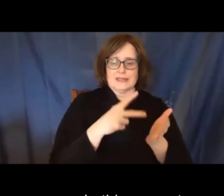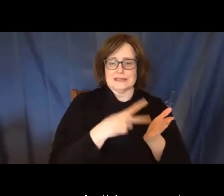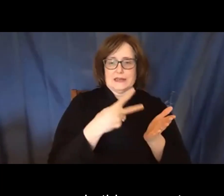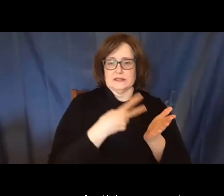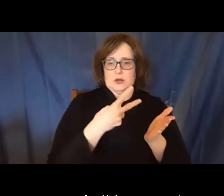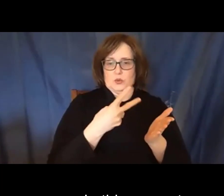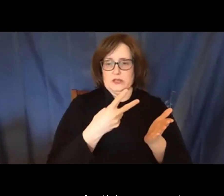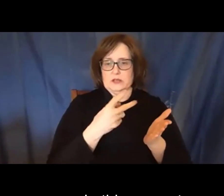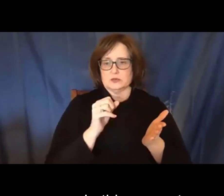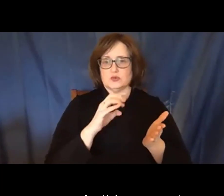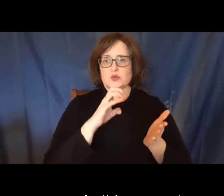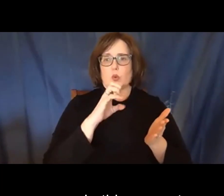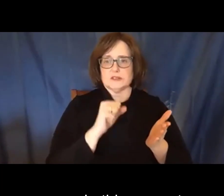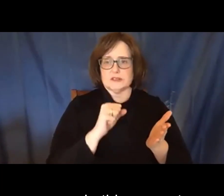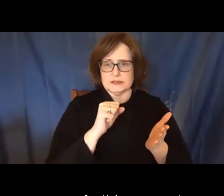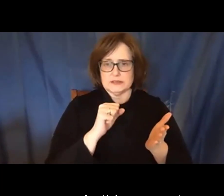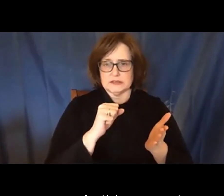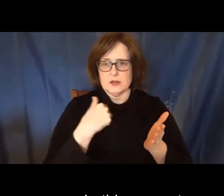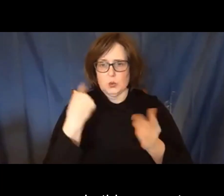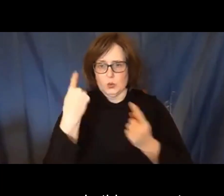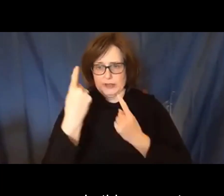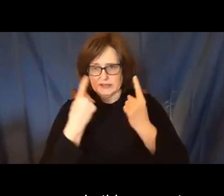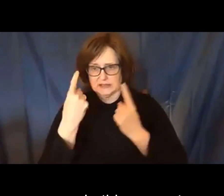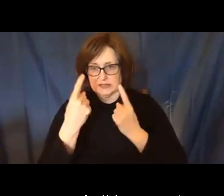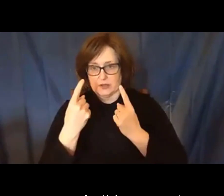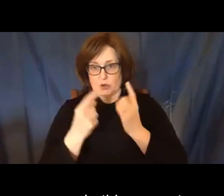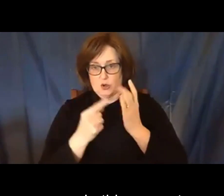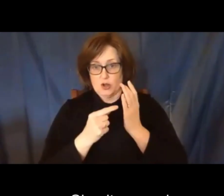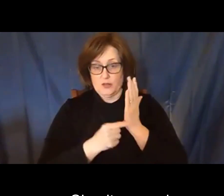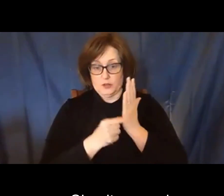journal as a hub and an archive.